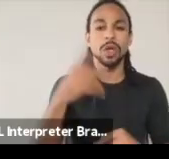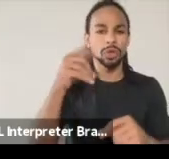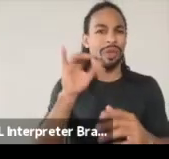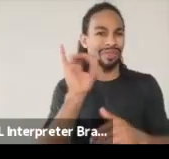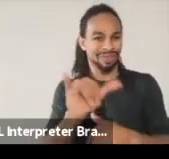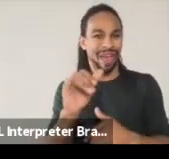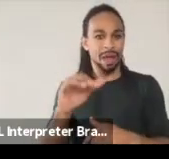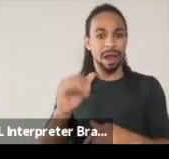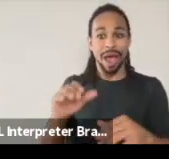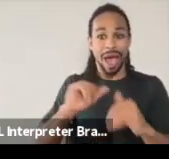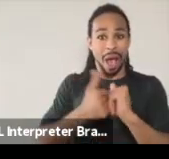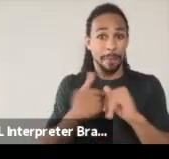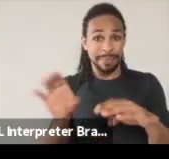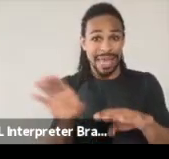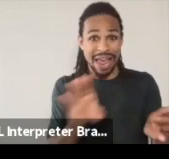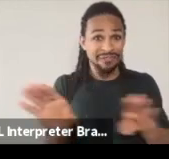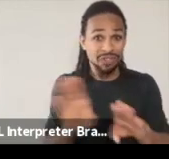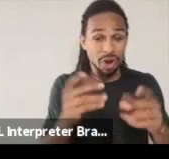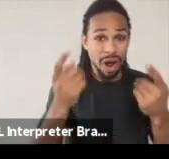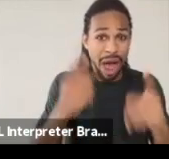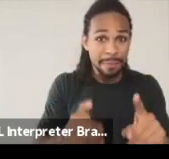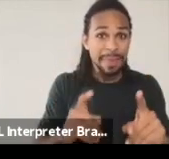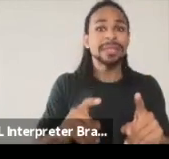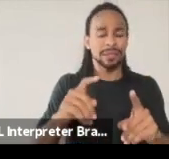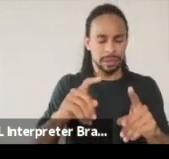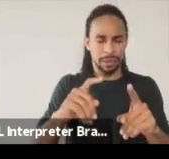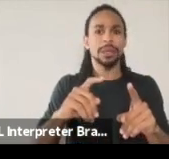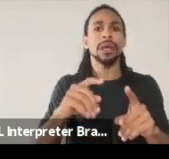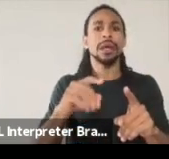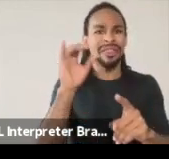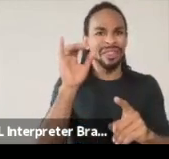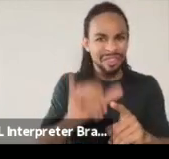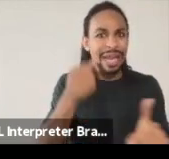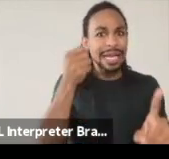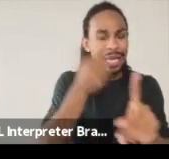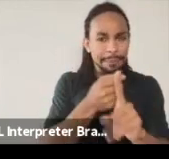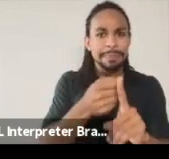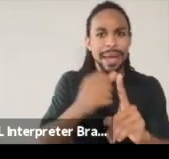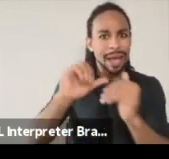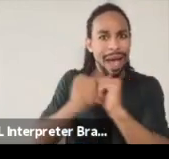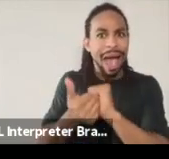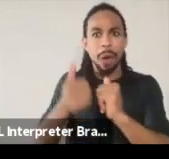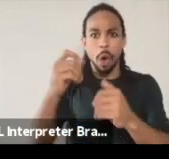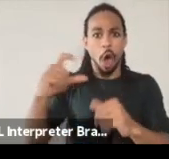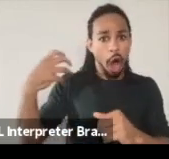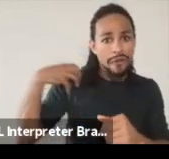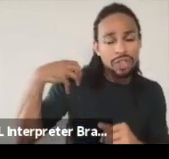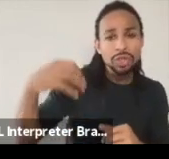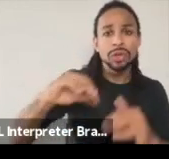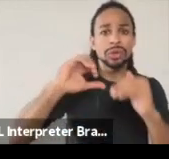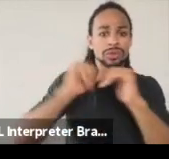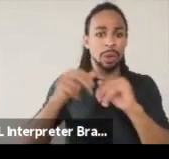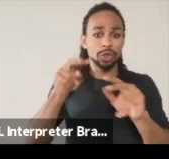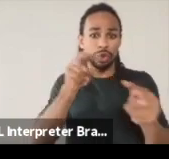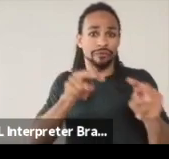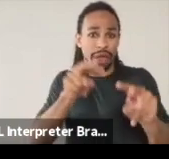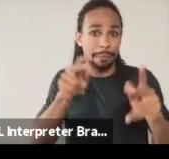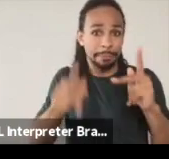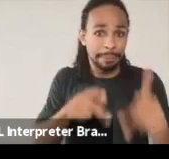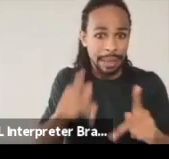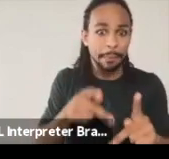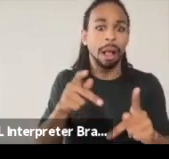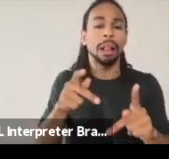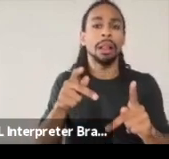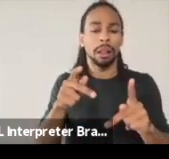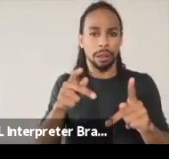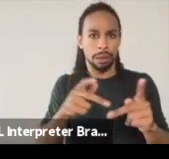school officials, and how social workers impact with people of color. They fuel a heightened sense of surveillance